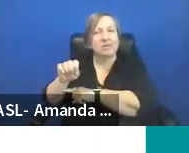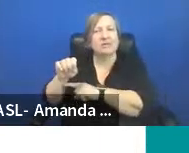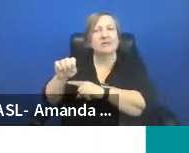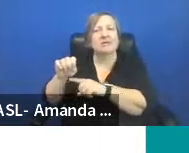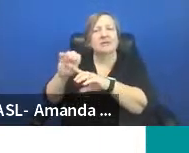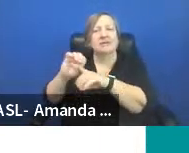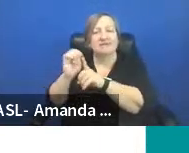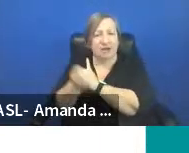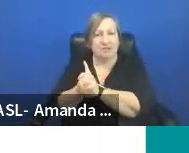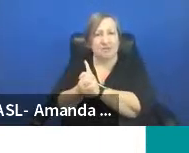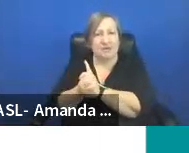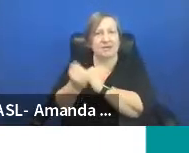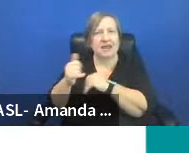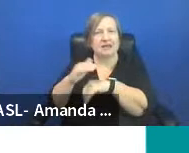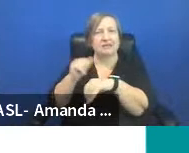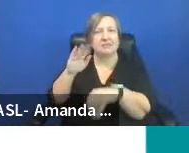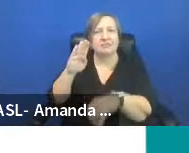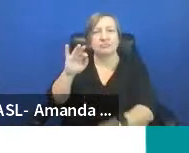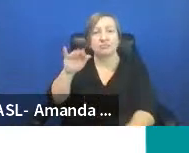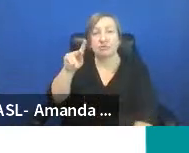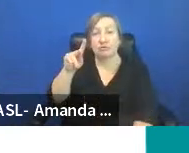And I'm calling on Brooke.